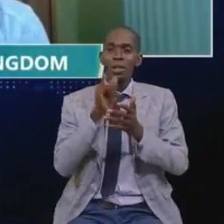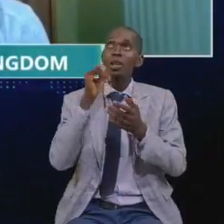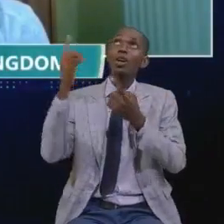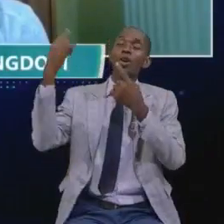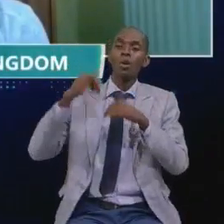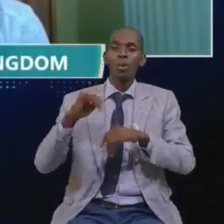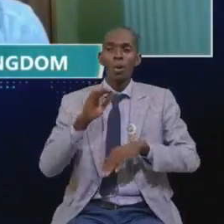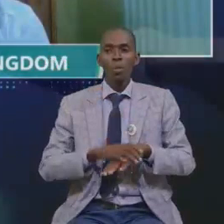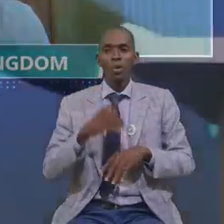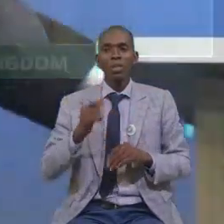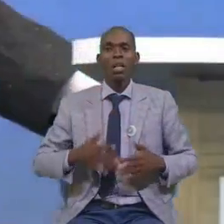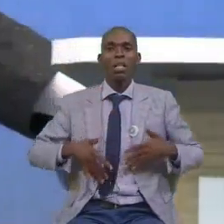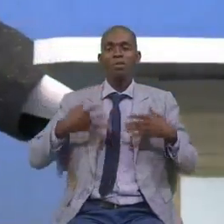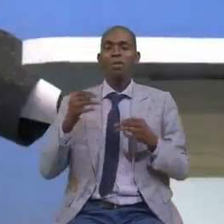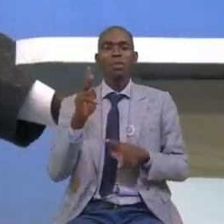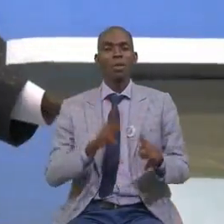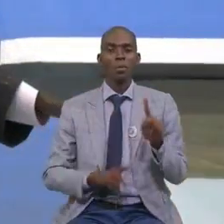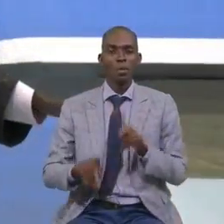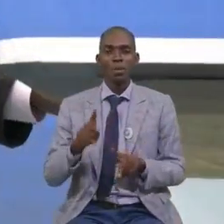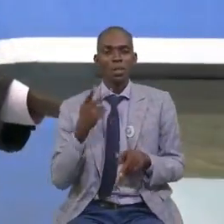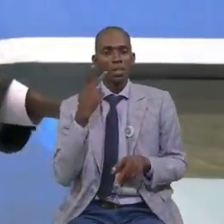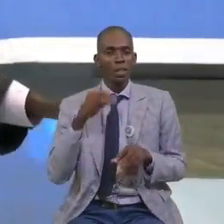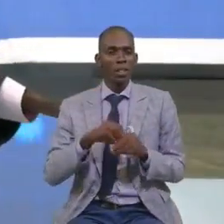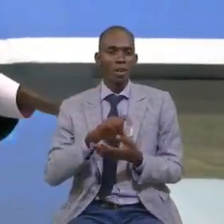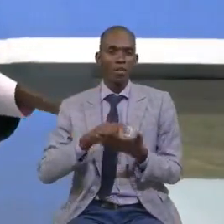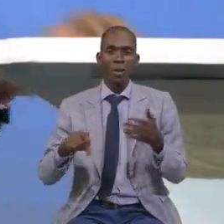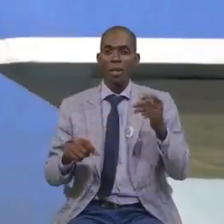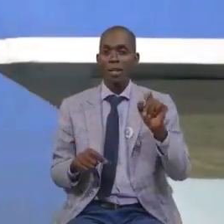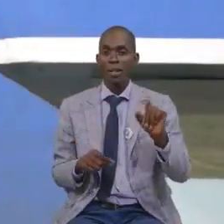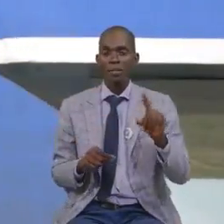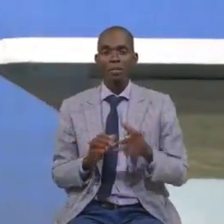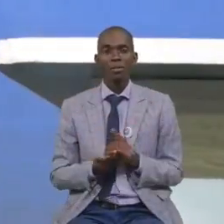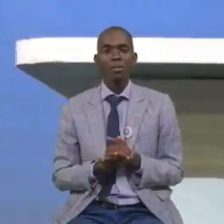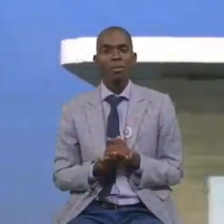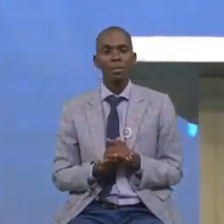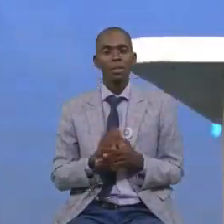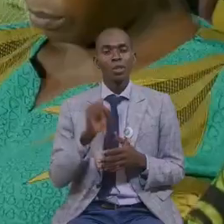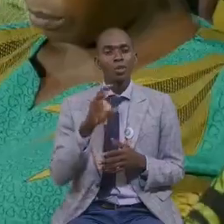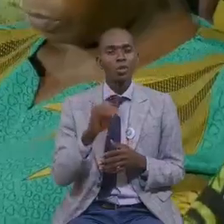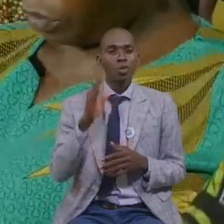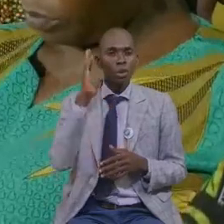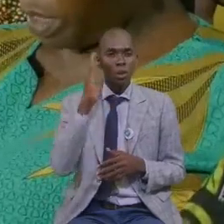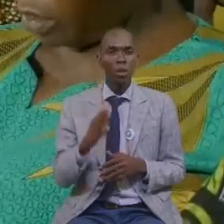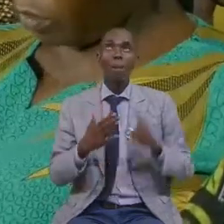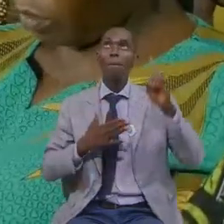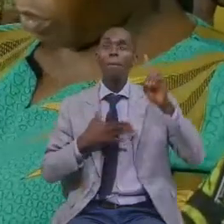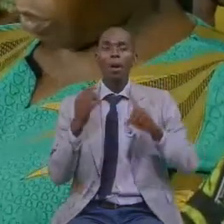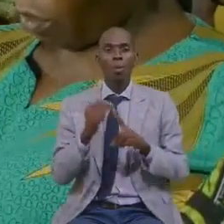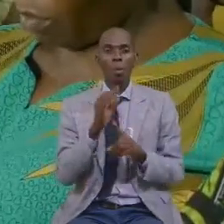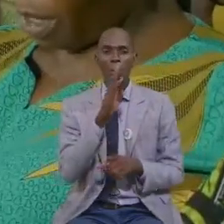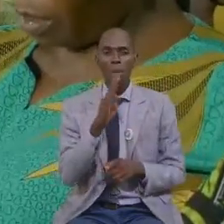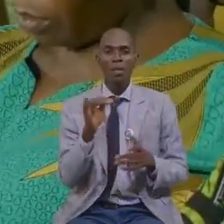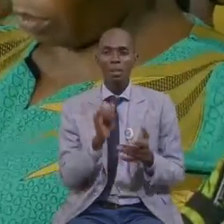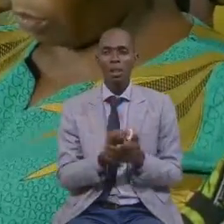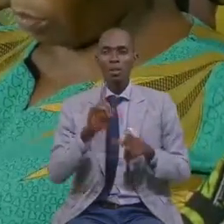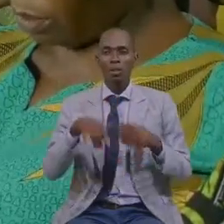the lives of the people. Look at verse 11. It says, so shall my word be that